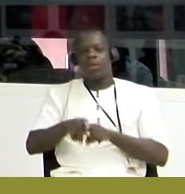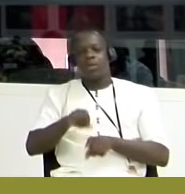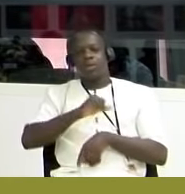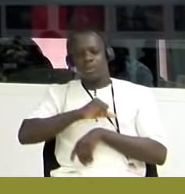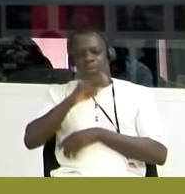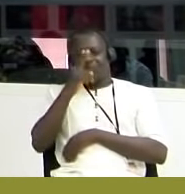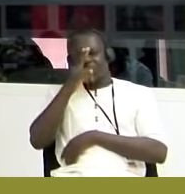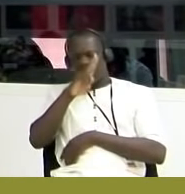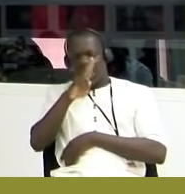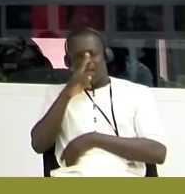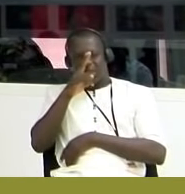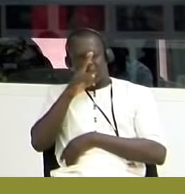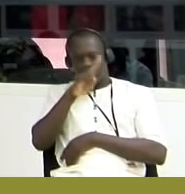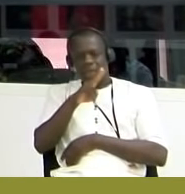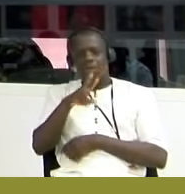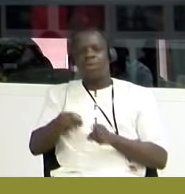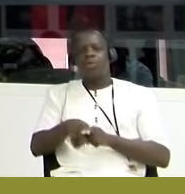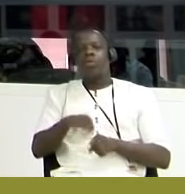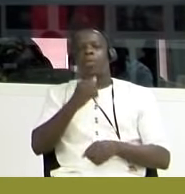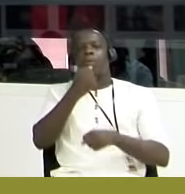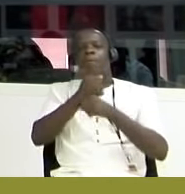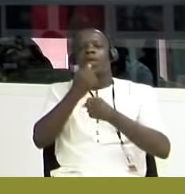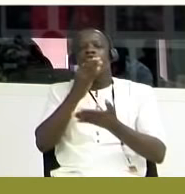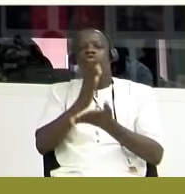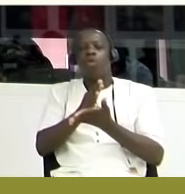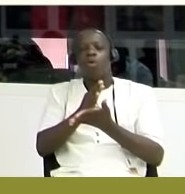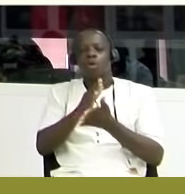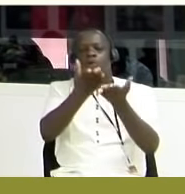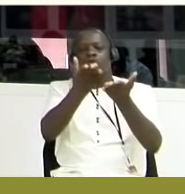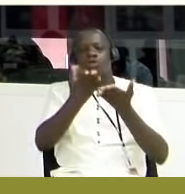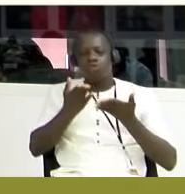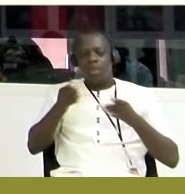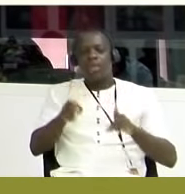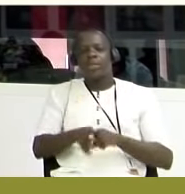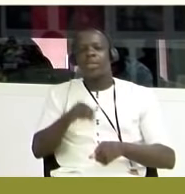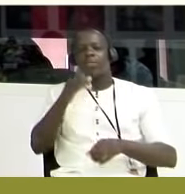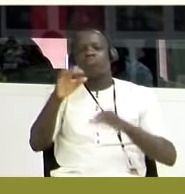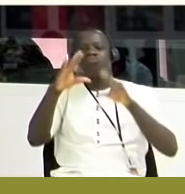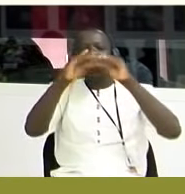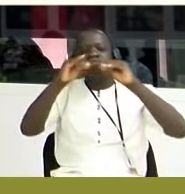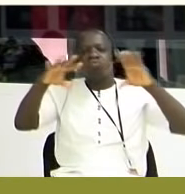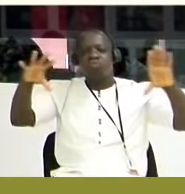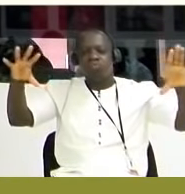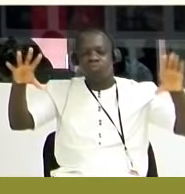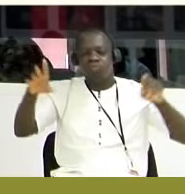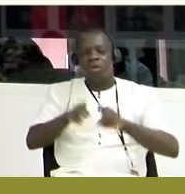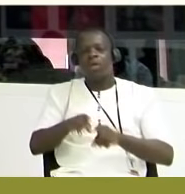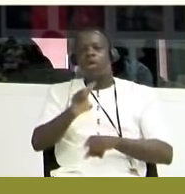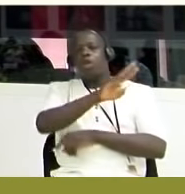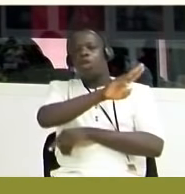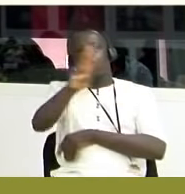disperse the students, not to be in the road.